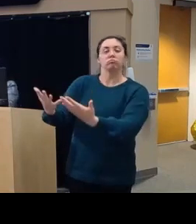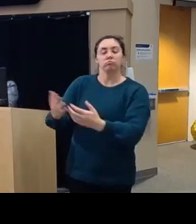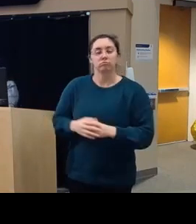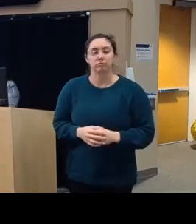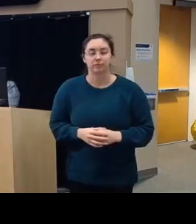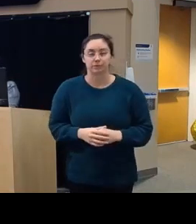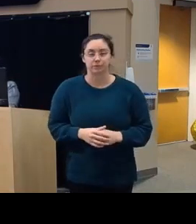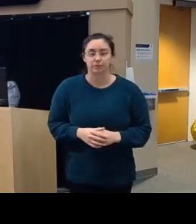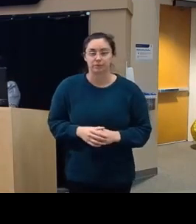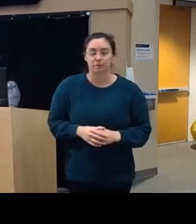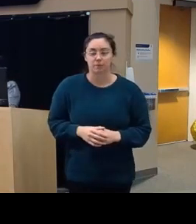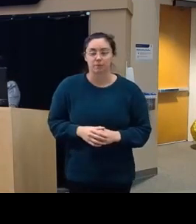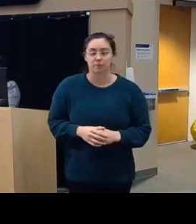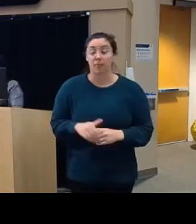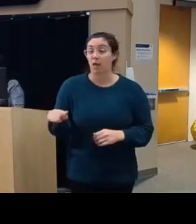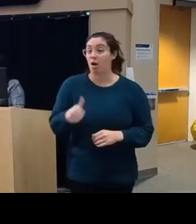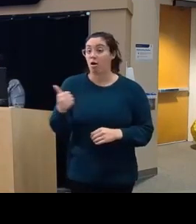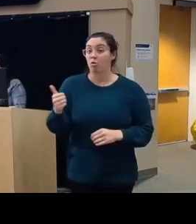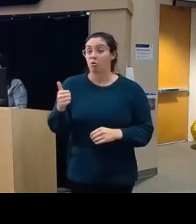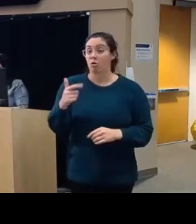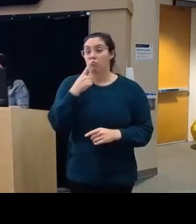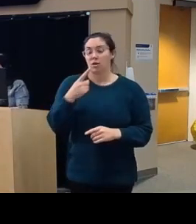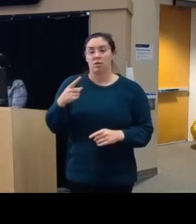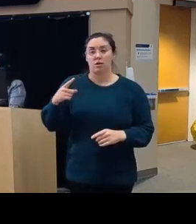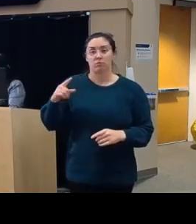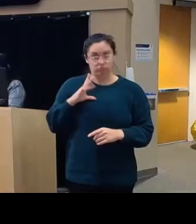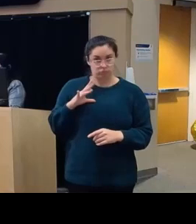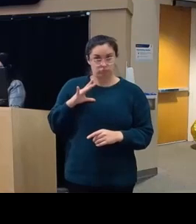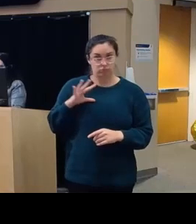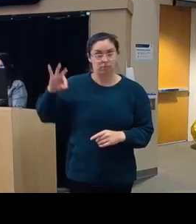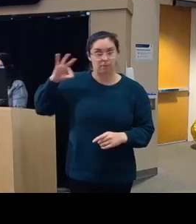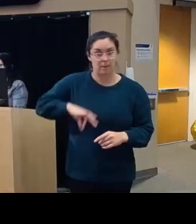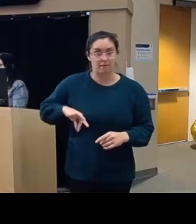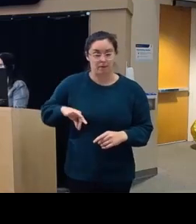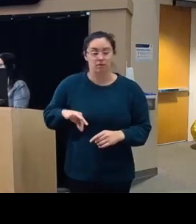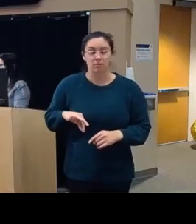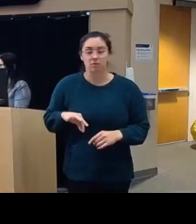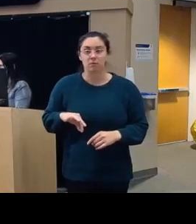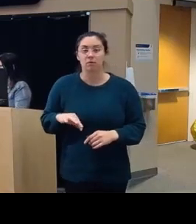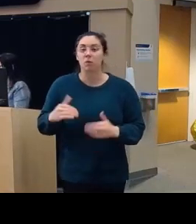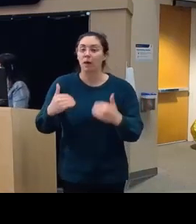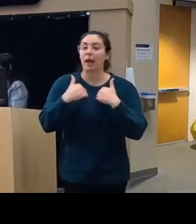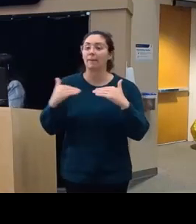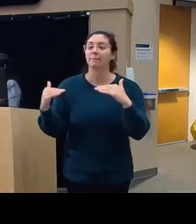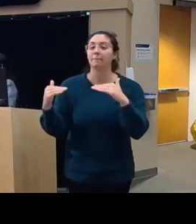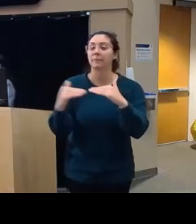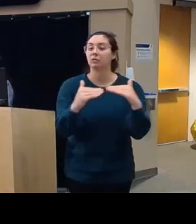that we did for this that I think is cool, and I'm going to try to show you an example, is that we had